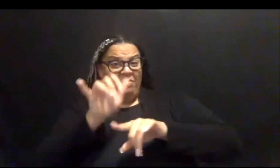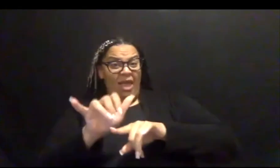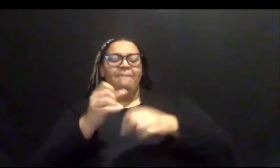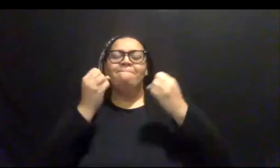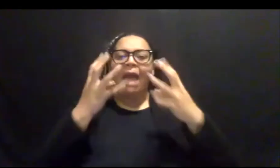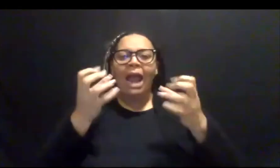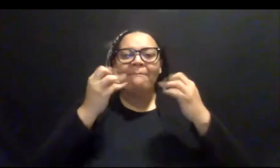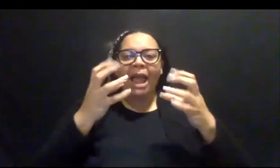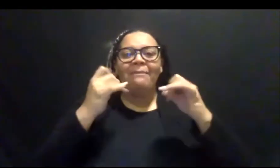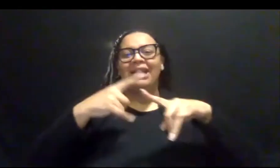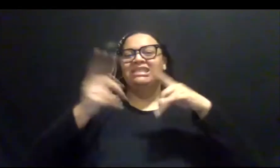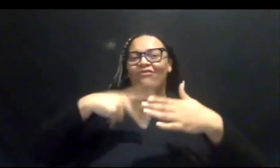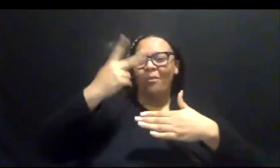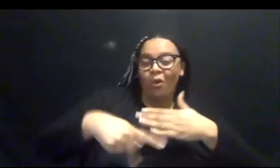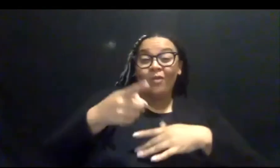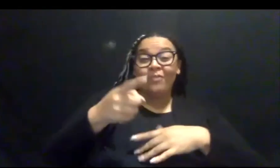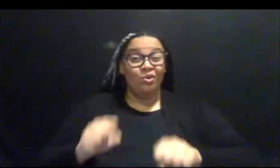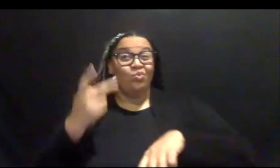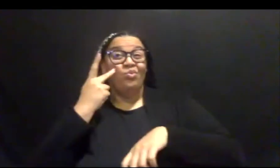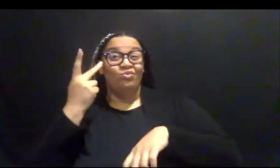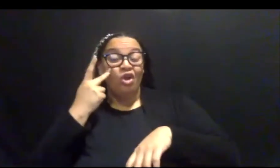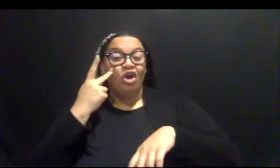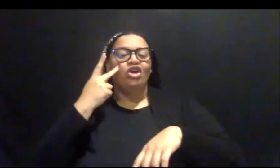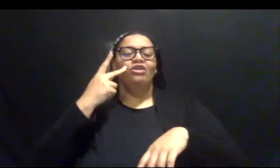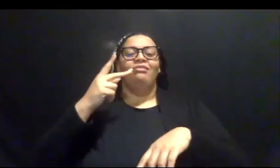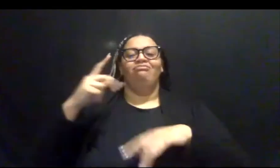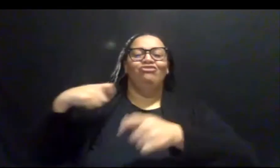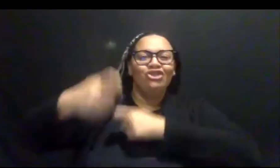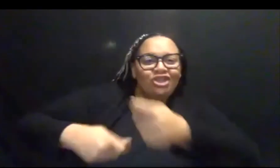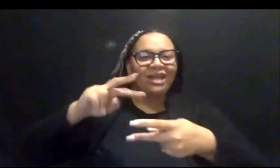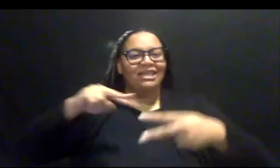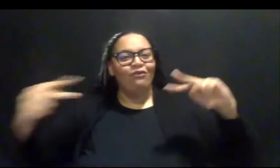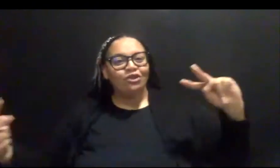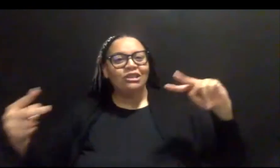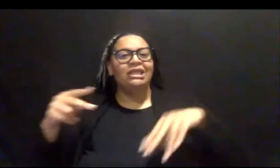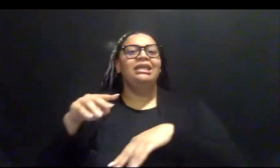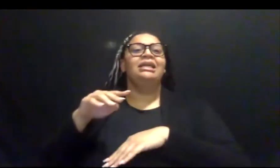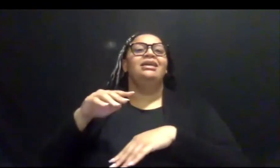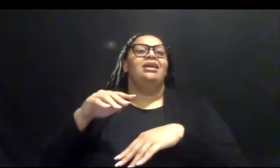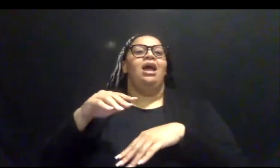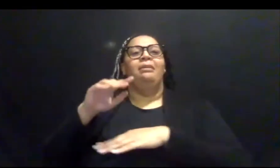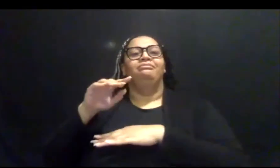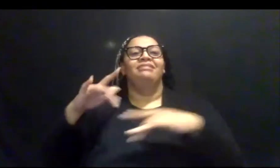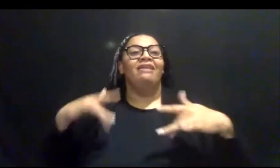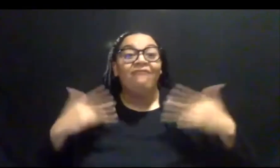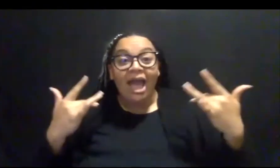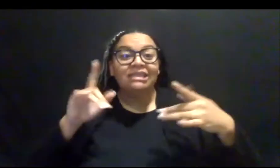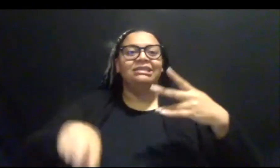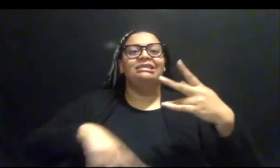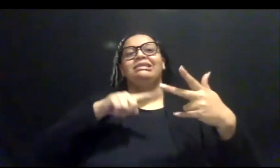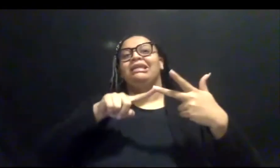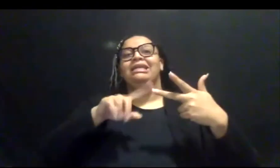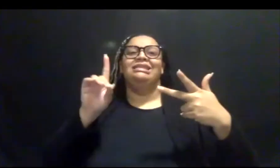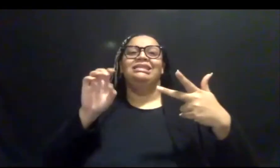and programs that you can use to look at genetic diversity, bottleneck events, population demography, so whether populations are